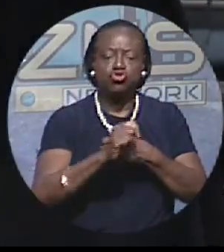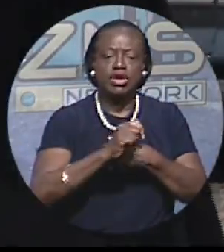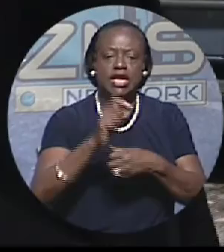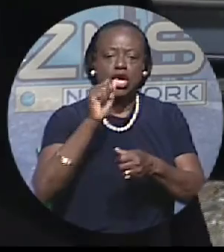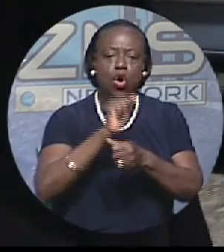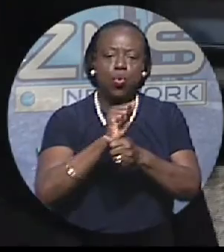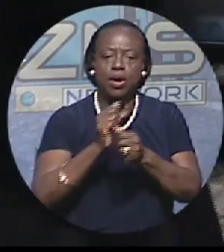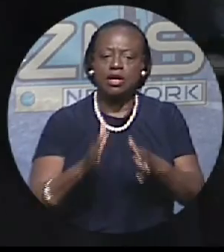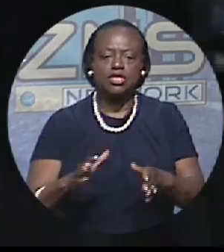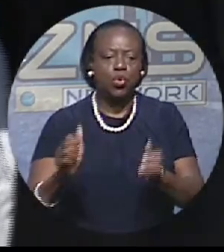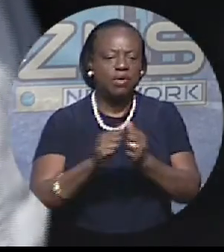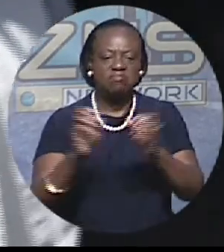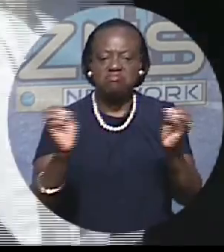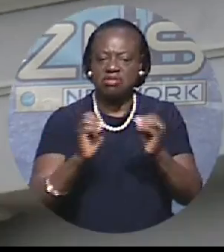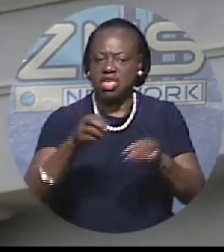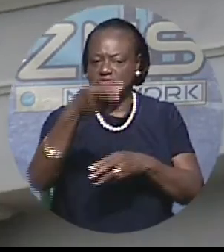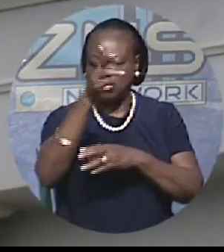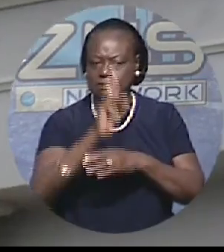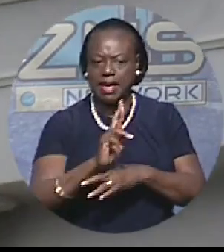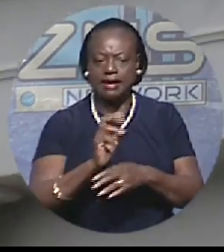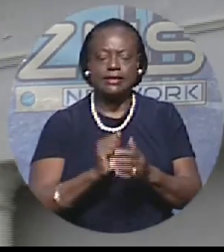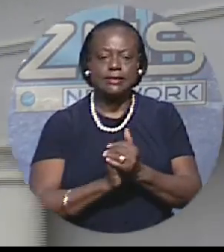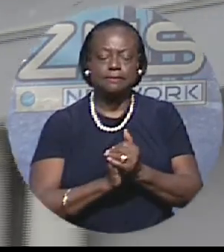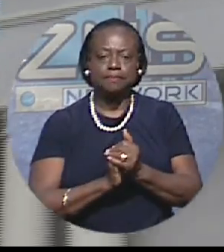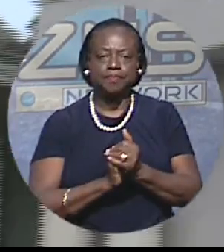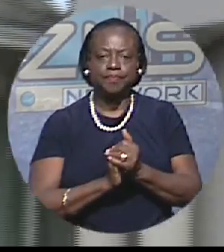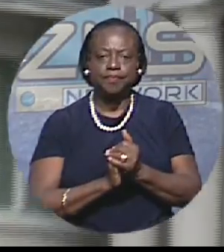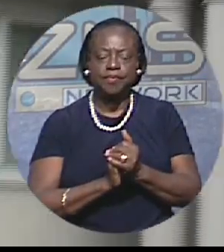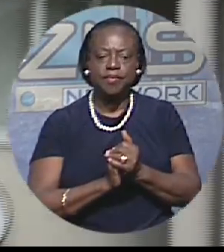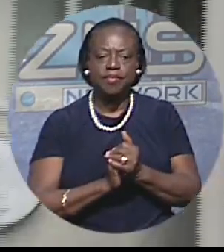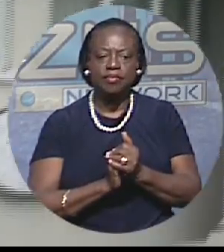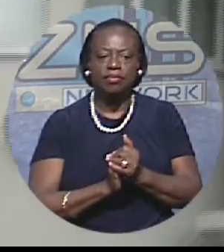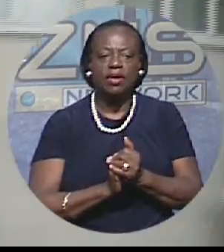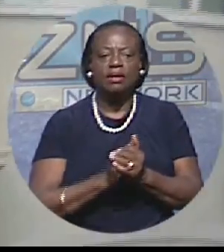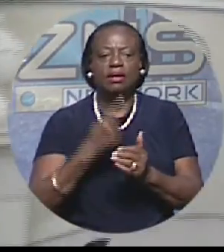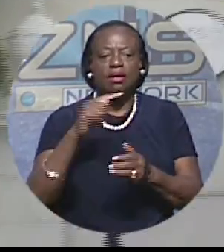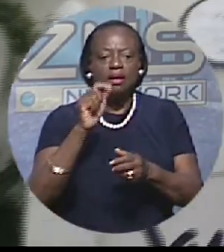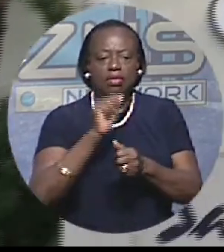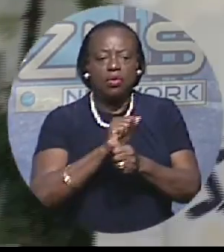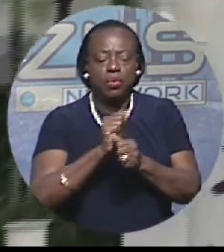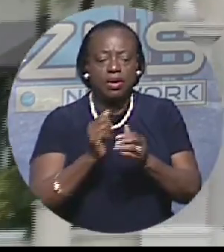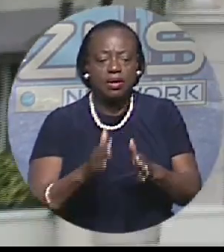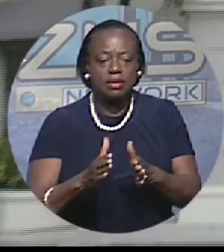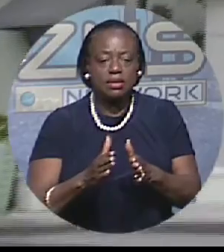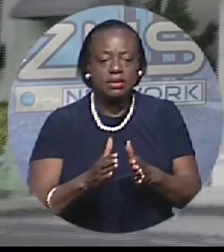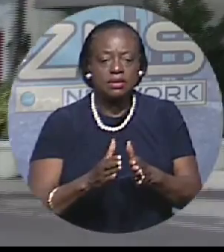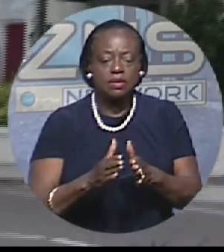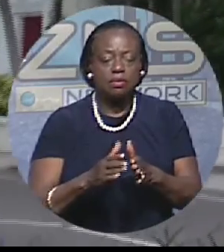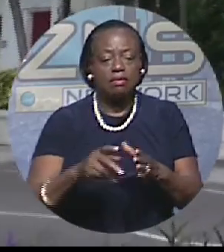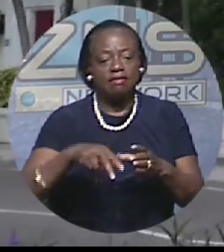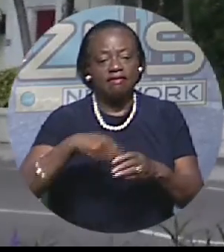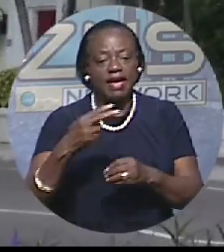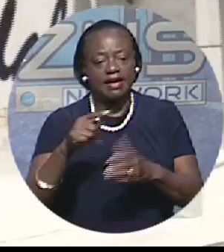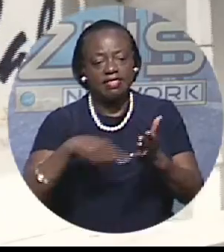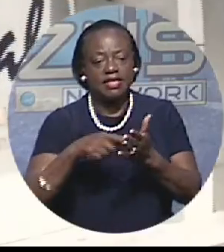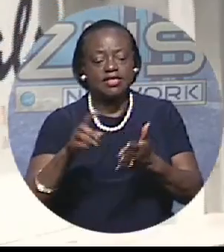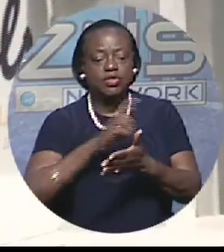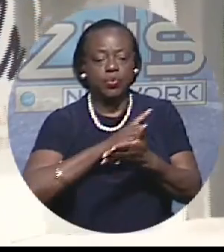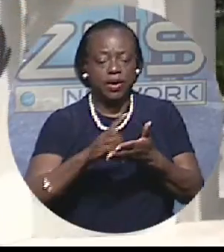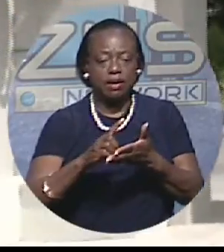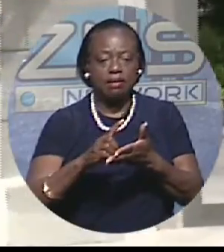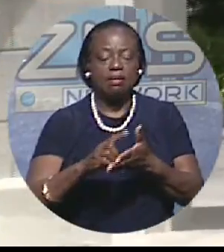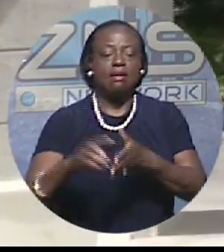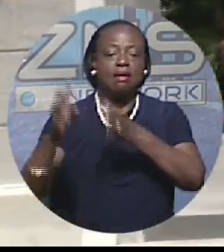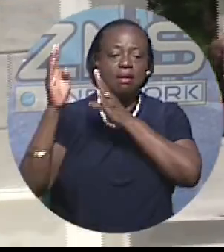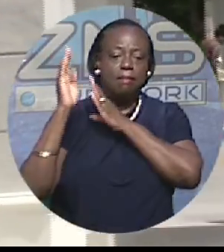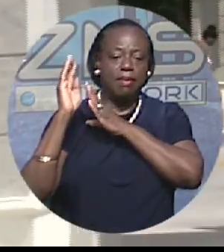any total respect. Well, in the wake of those workers being terminated from the Sandals Royal Bahamian Resort this week, Bahamas Hotel